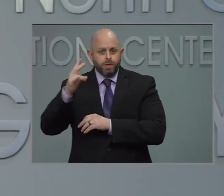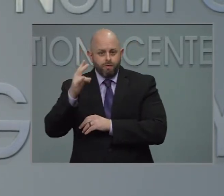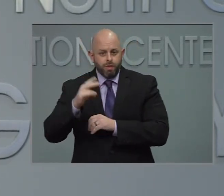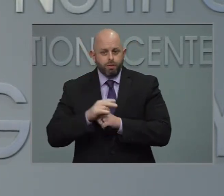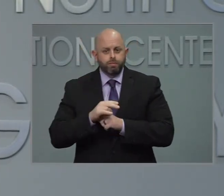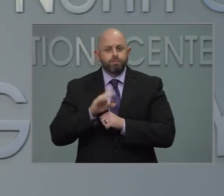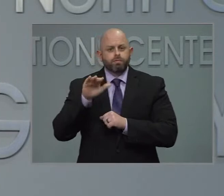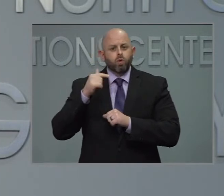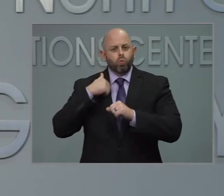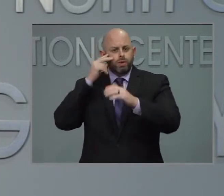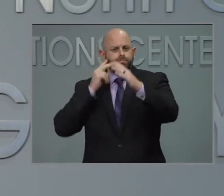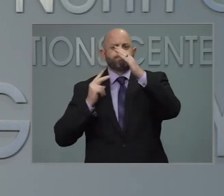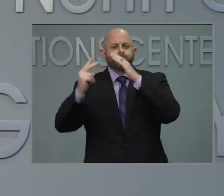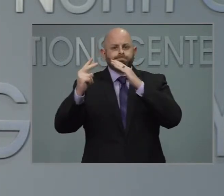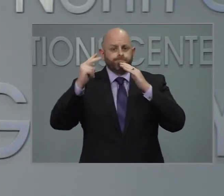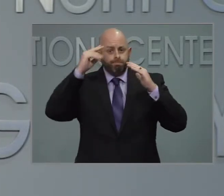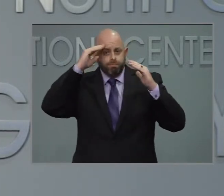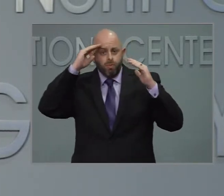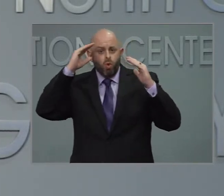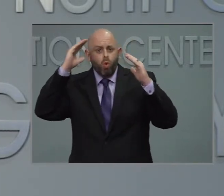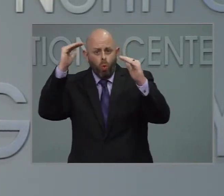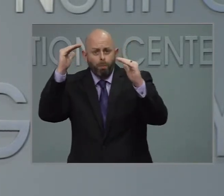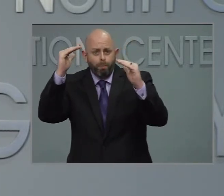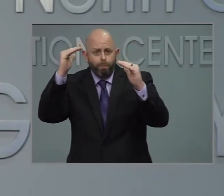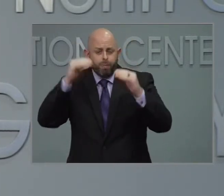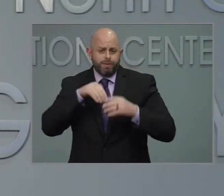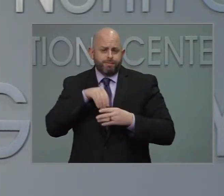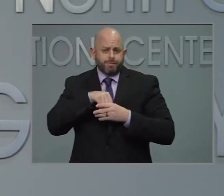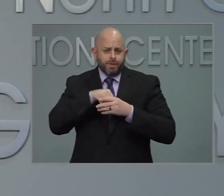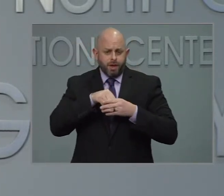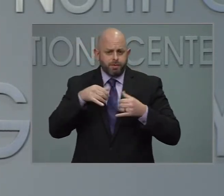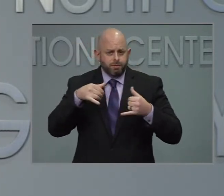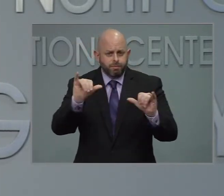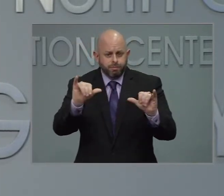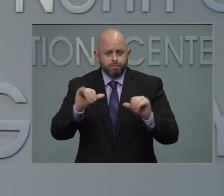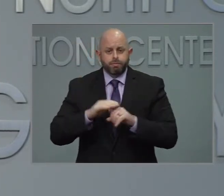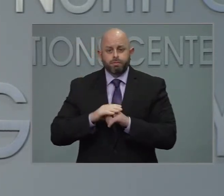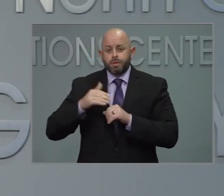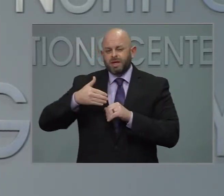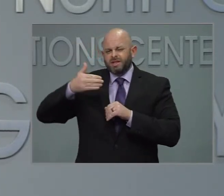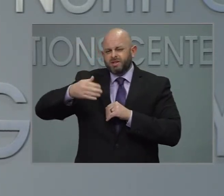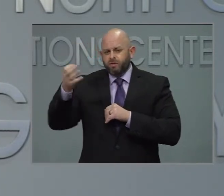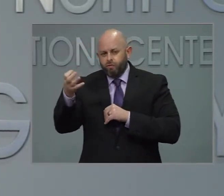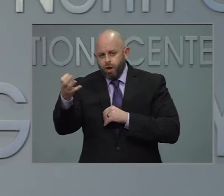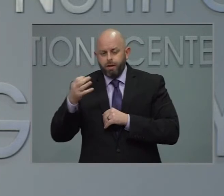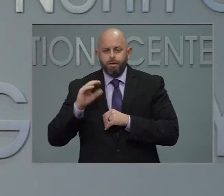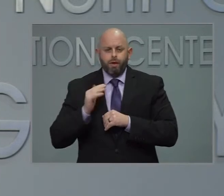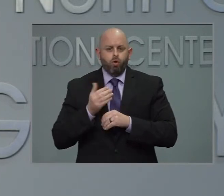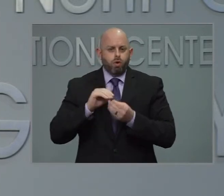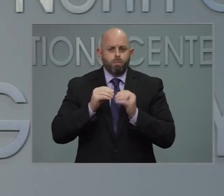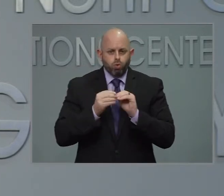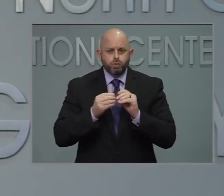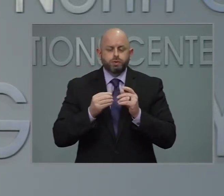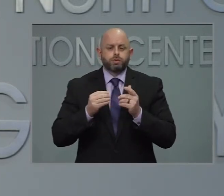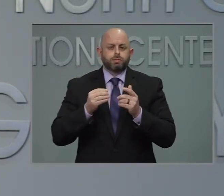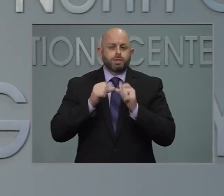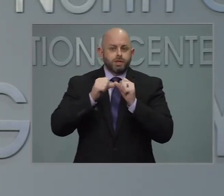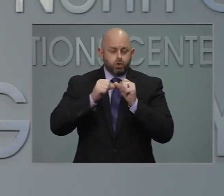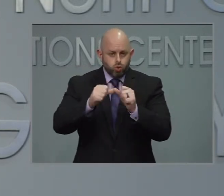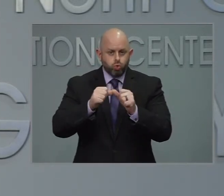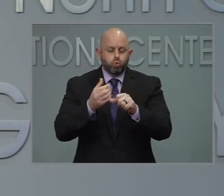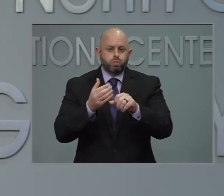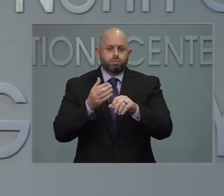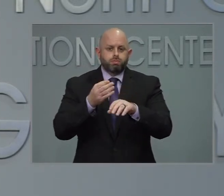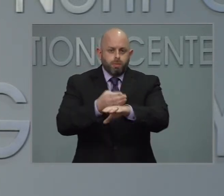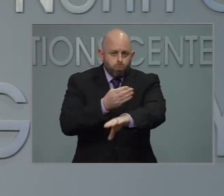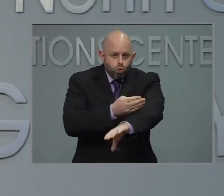order that ends not this Friday, but next Friday. Our numbers continue to improve. We've said from the